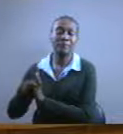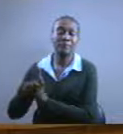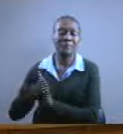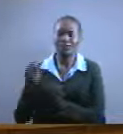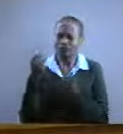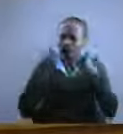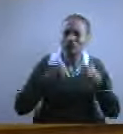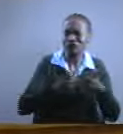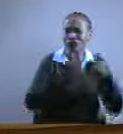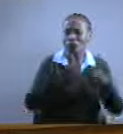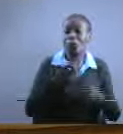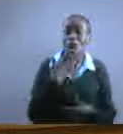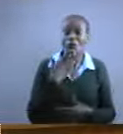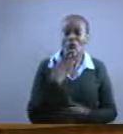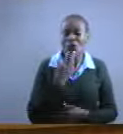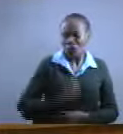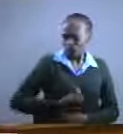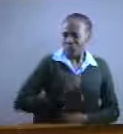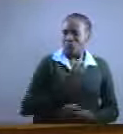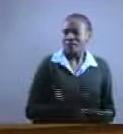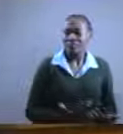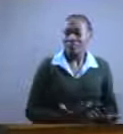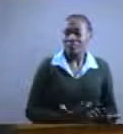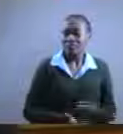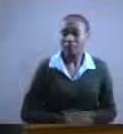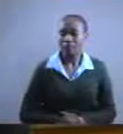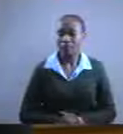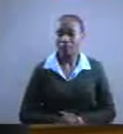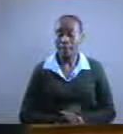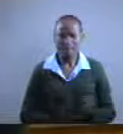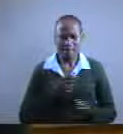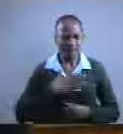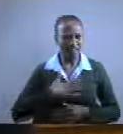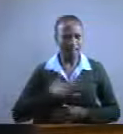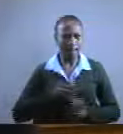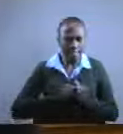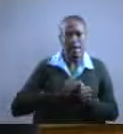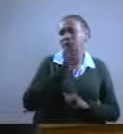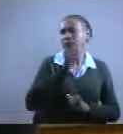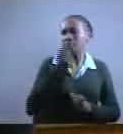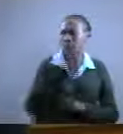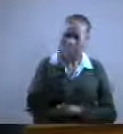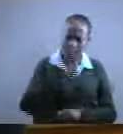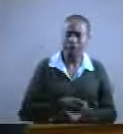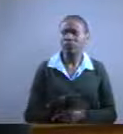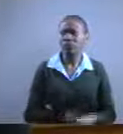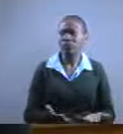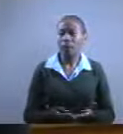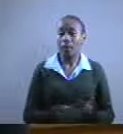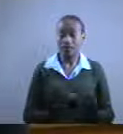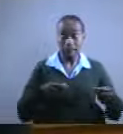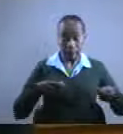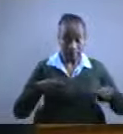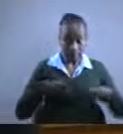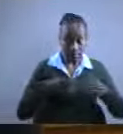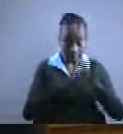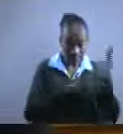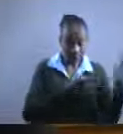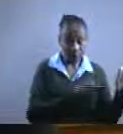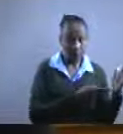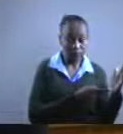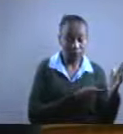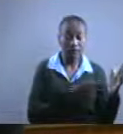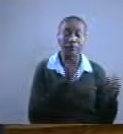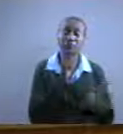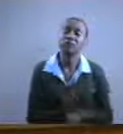people. That said, it could have been a much, much better day, because the version of the subsidy before this House is significantly watered